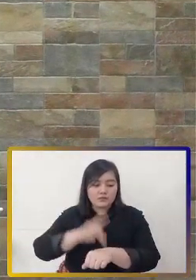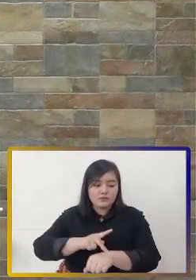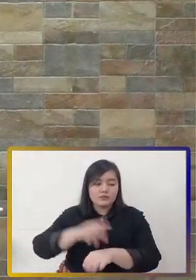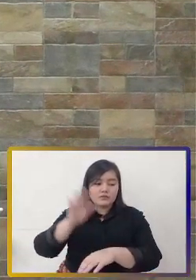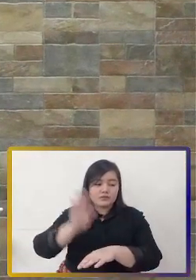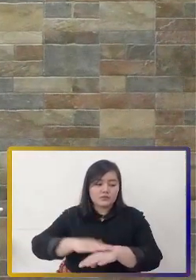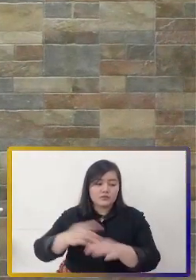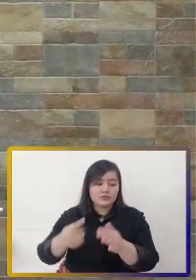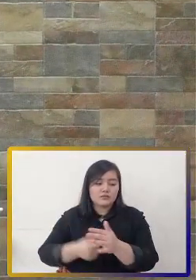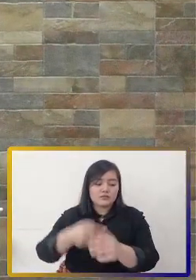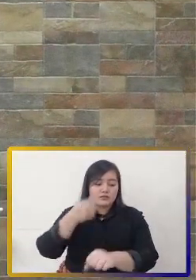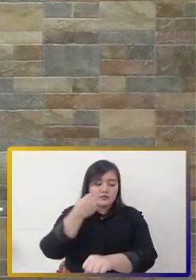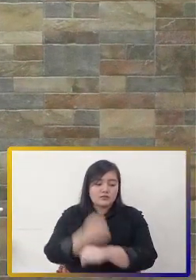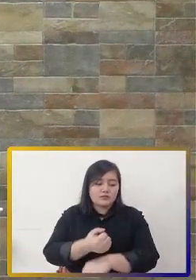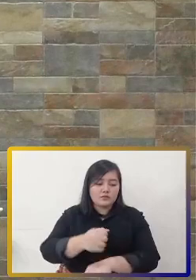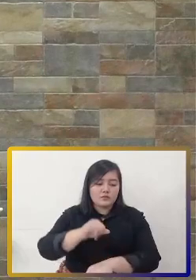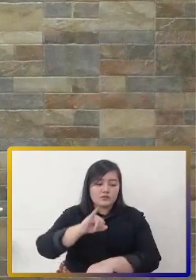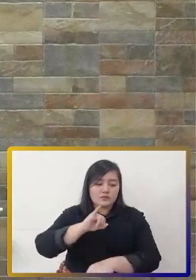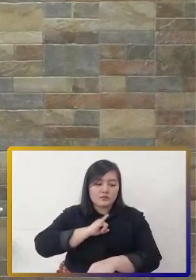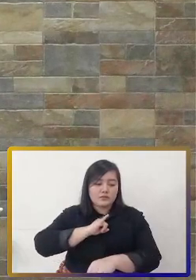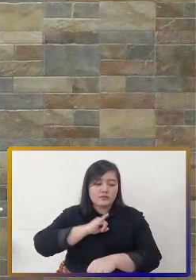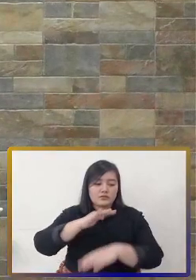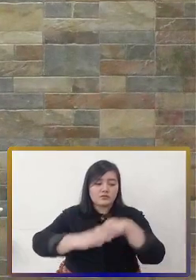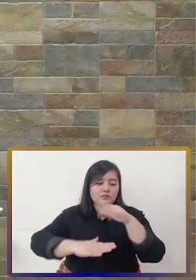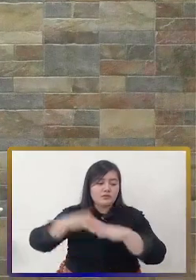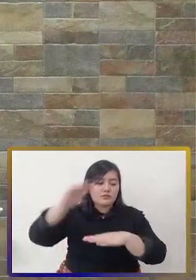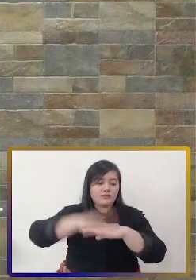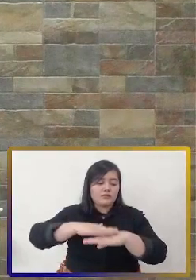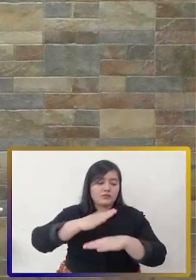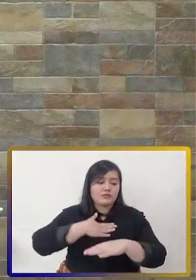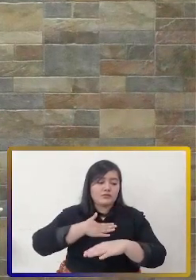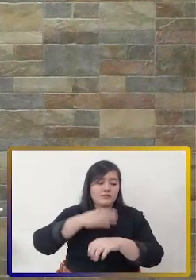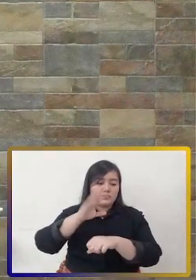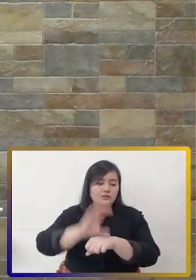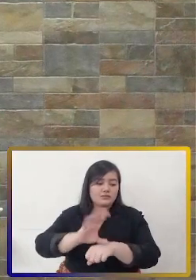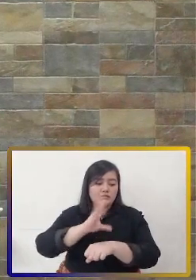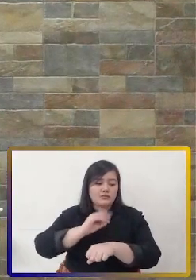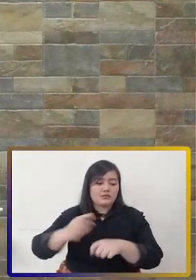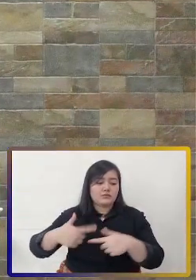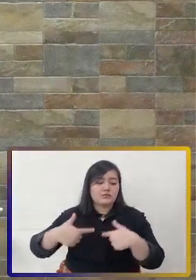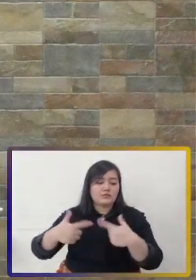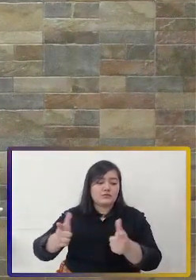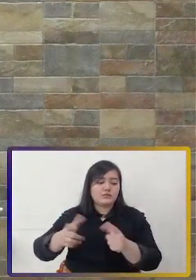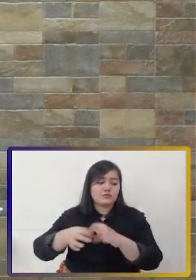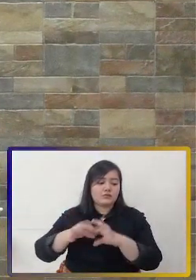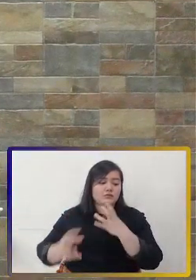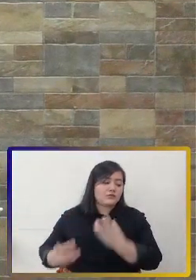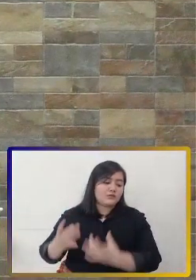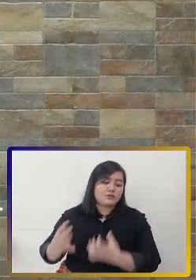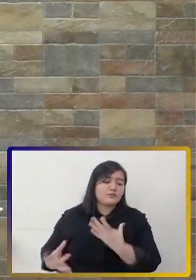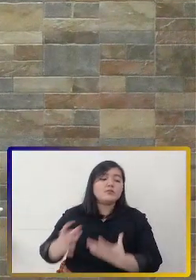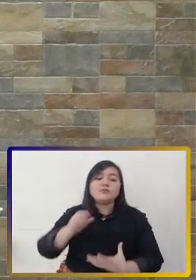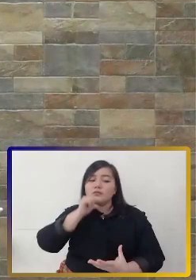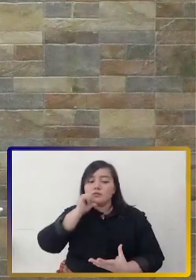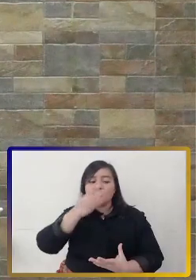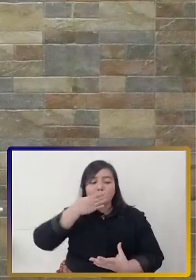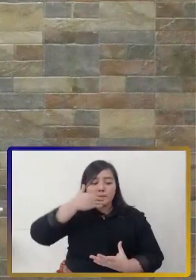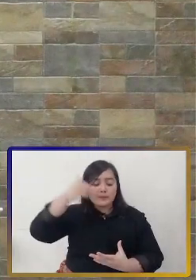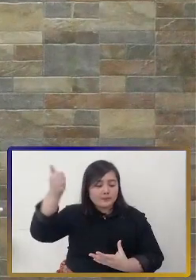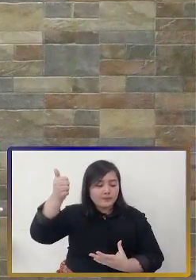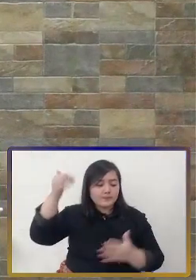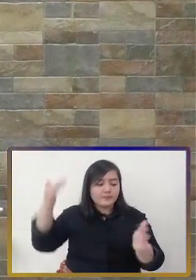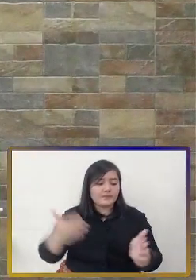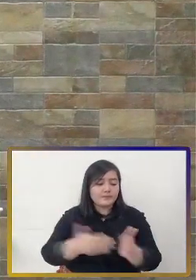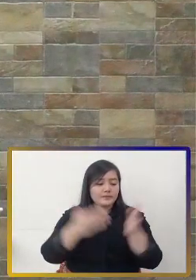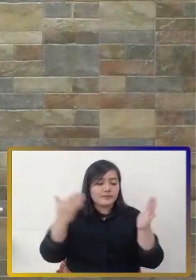and upon this rock I will build my church, and the gates of hell shall not prevail